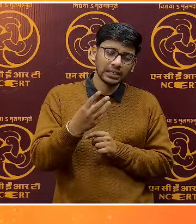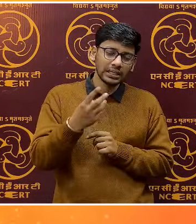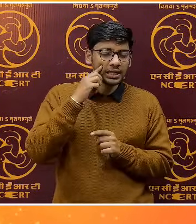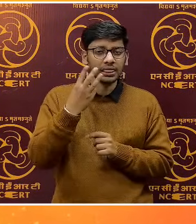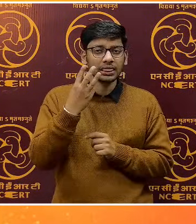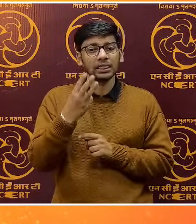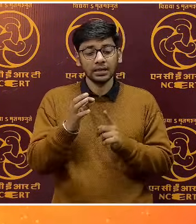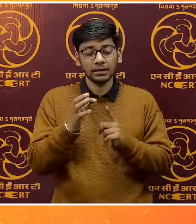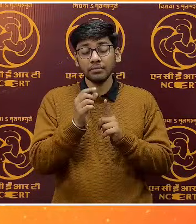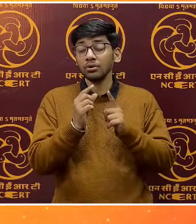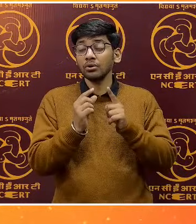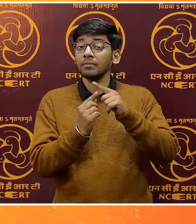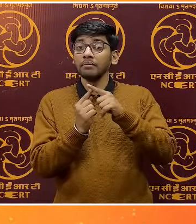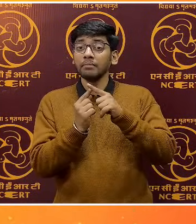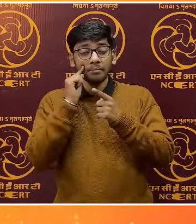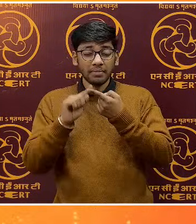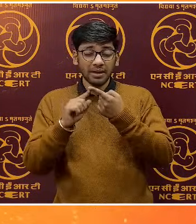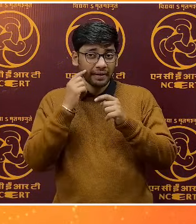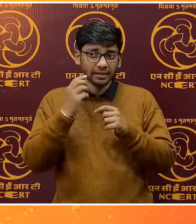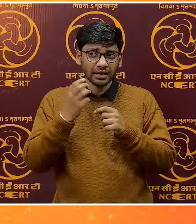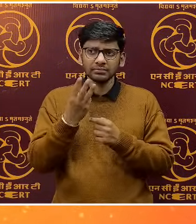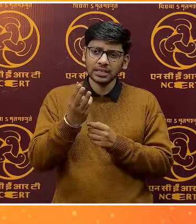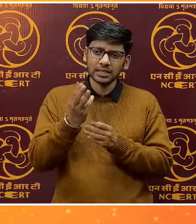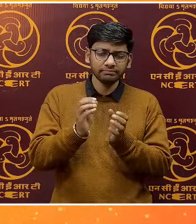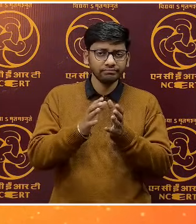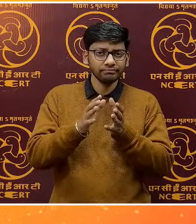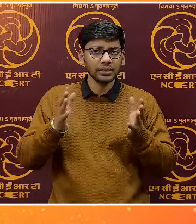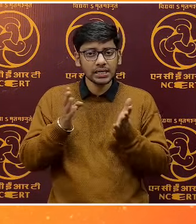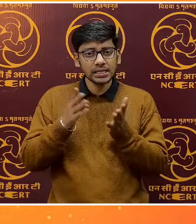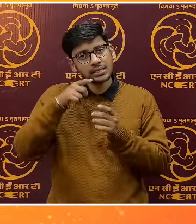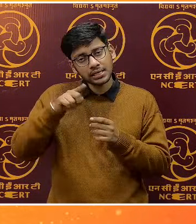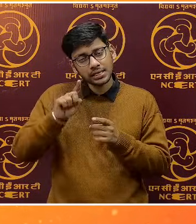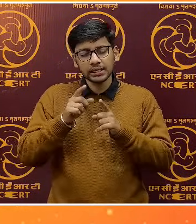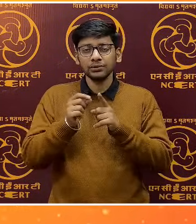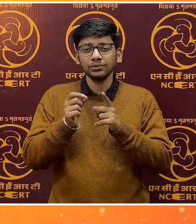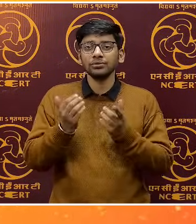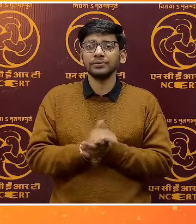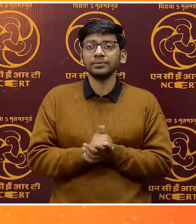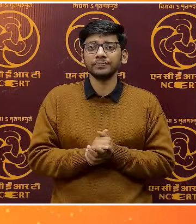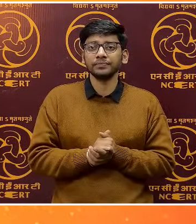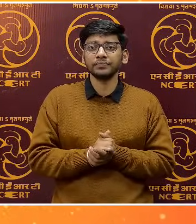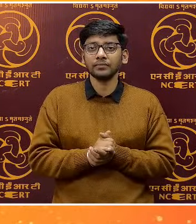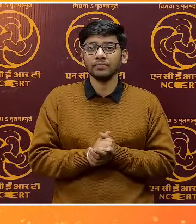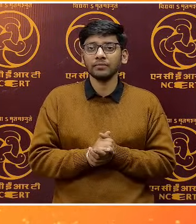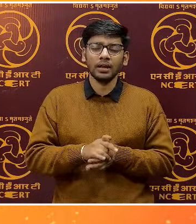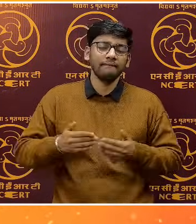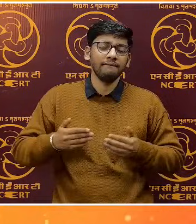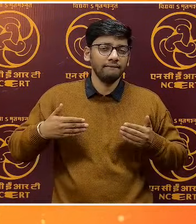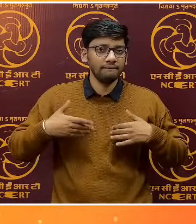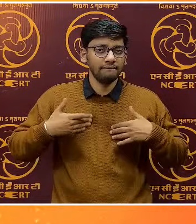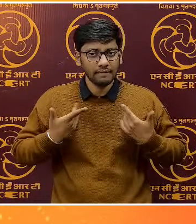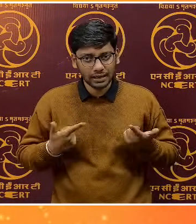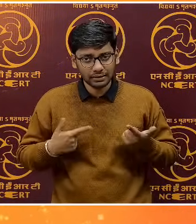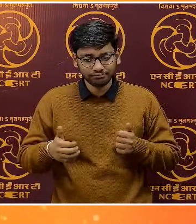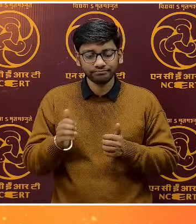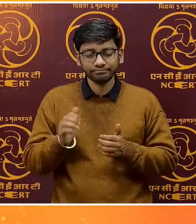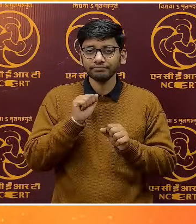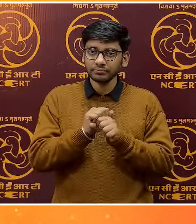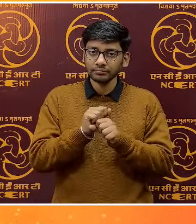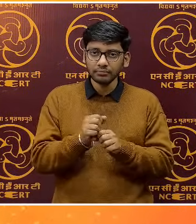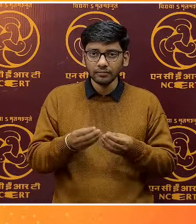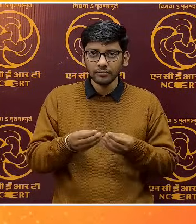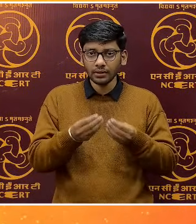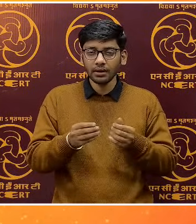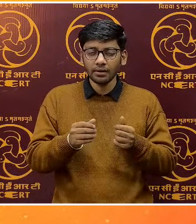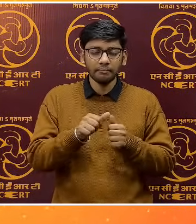make 3 puppets, and if you have more than that, you can do that also. Absolutely. So this is a fun homework and I'm sure that the